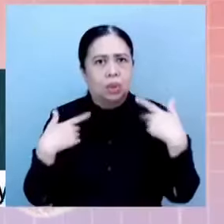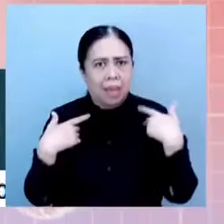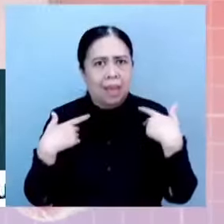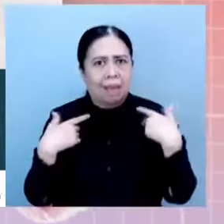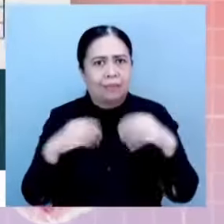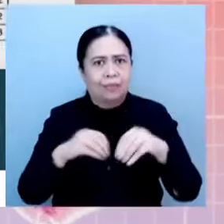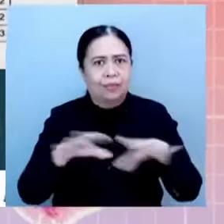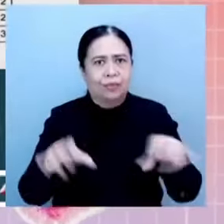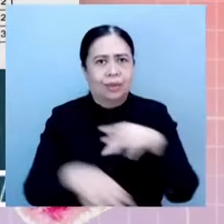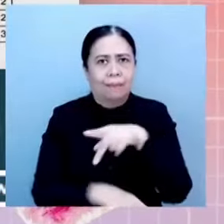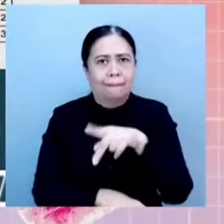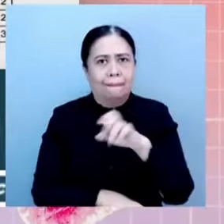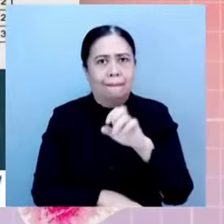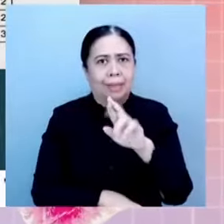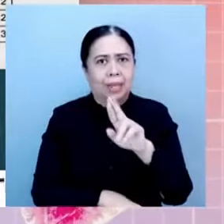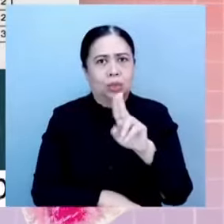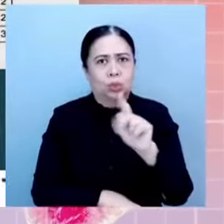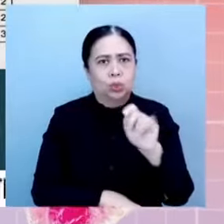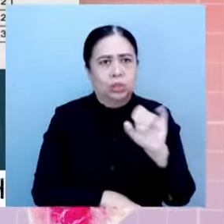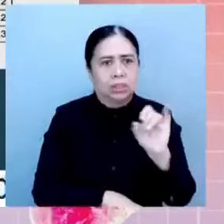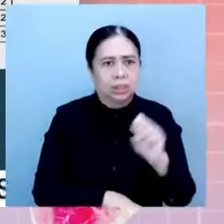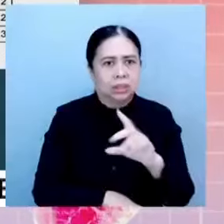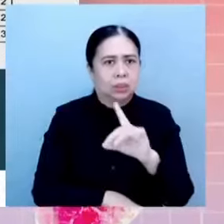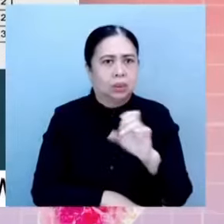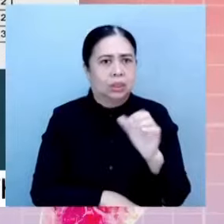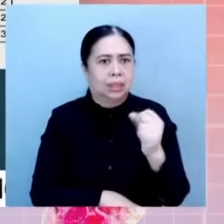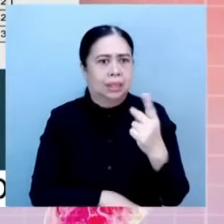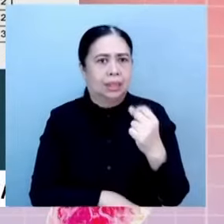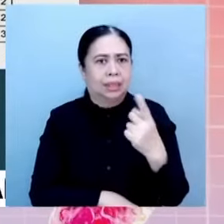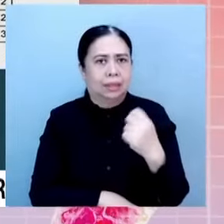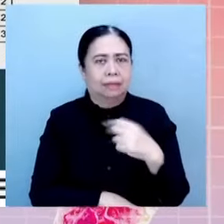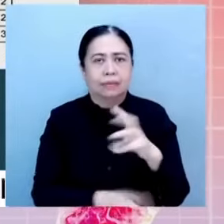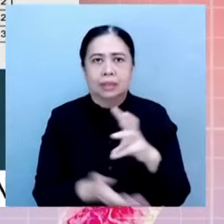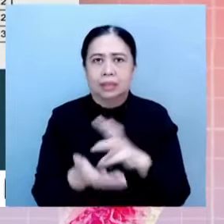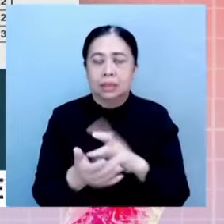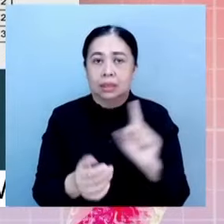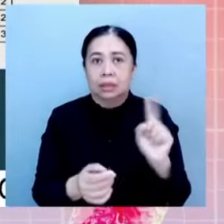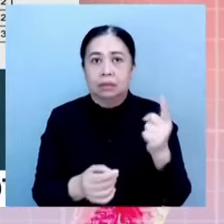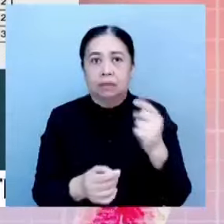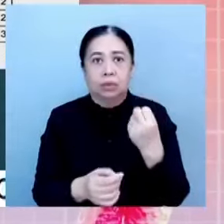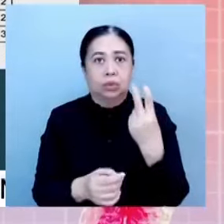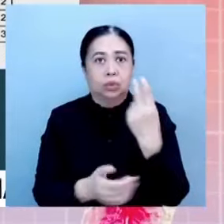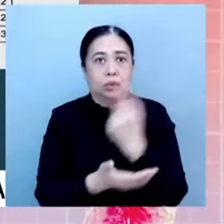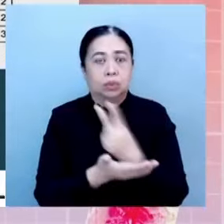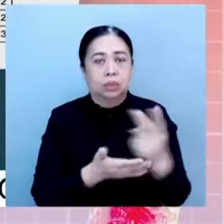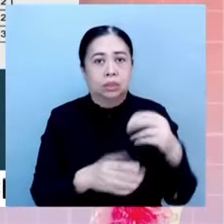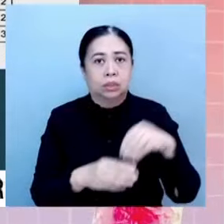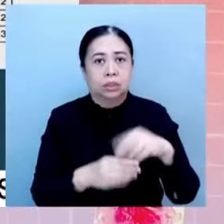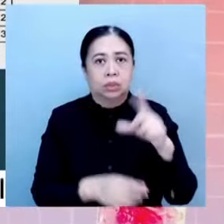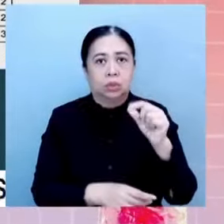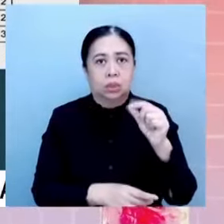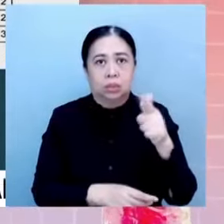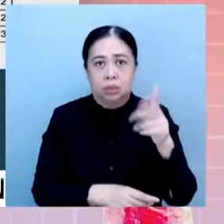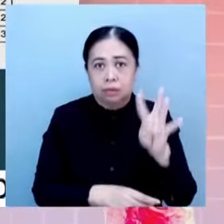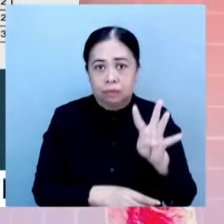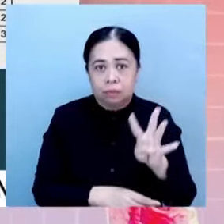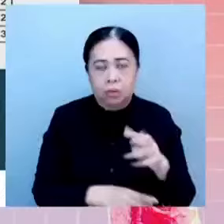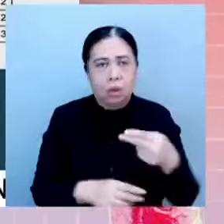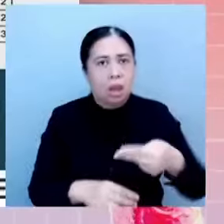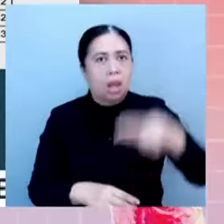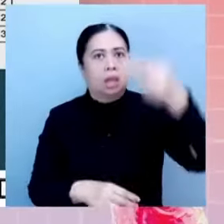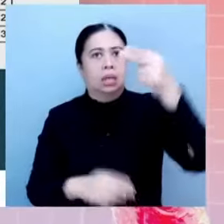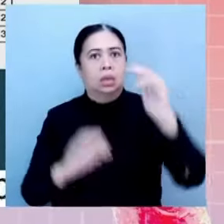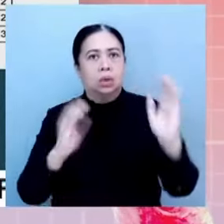outbreak. 111 cases have been logged in the capital region in the first 12 weeks of 2024 alone, much higher compared to